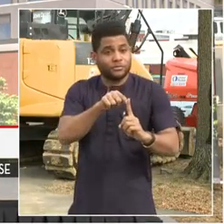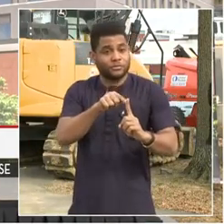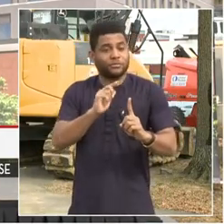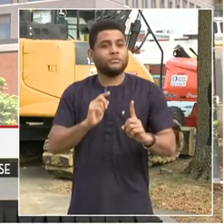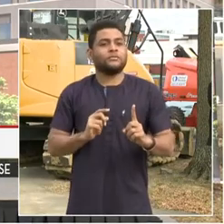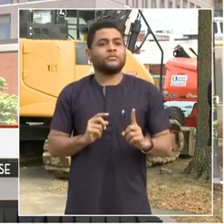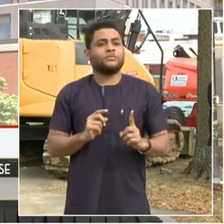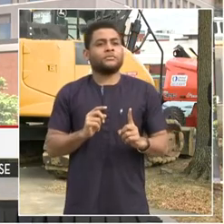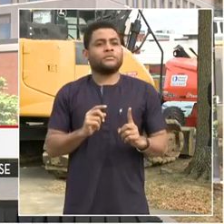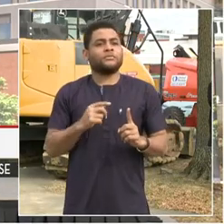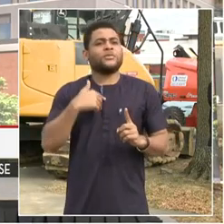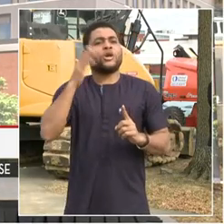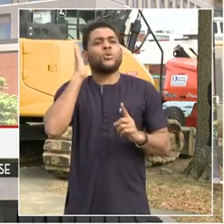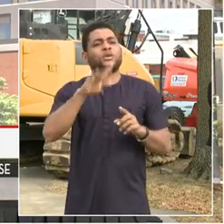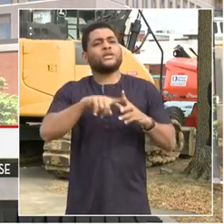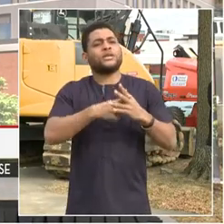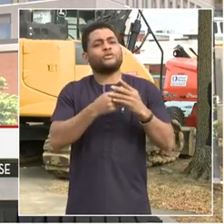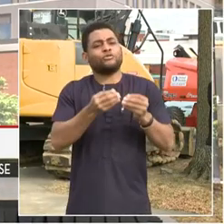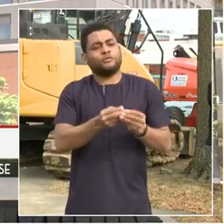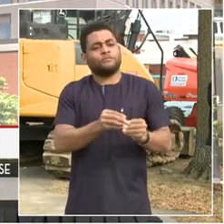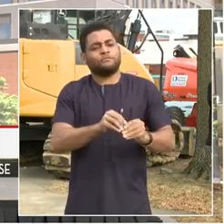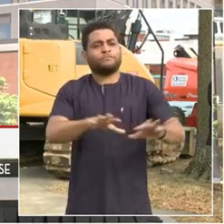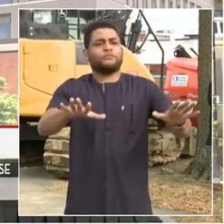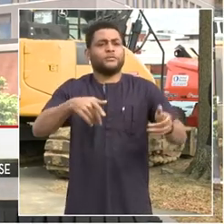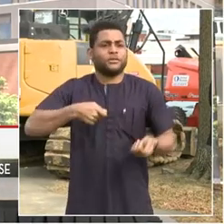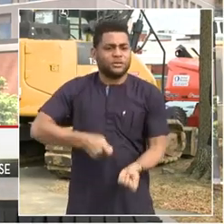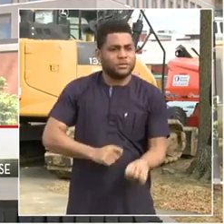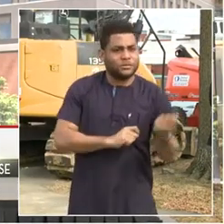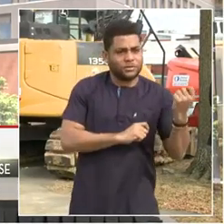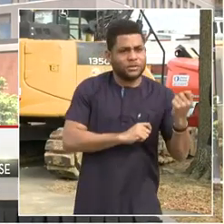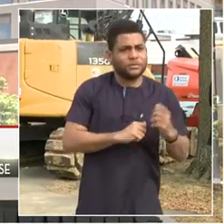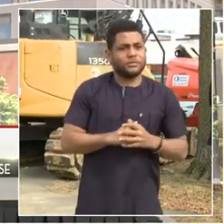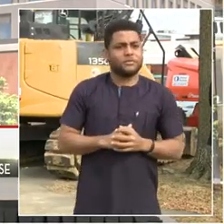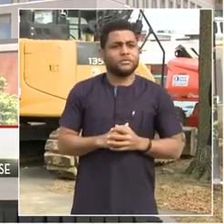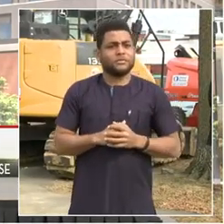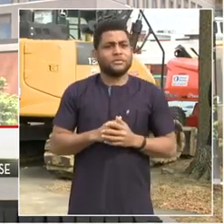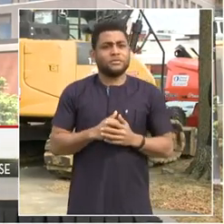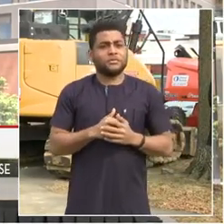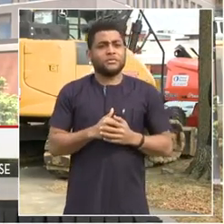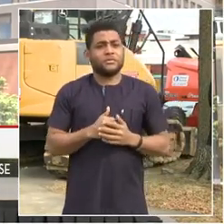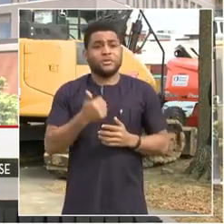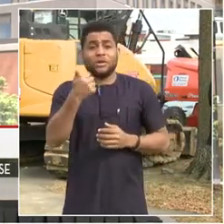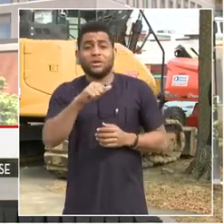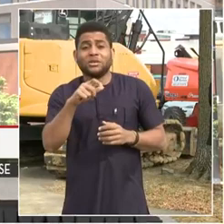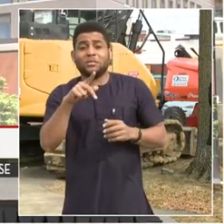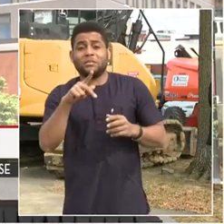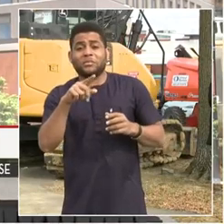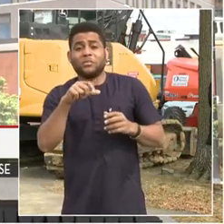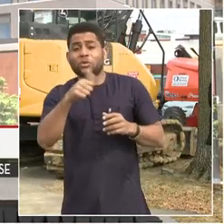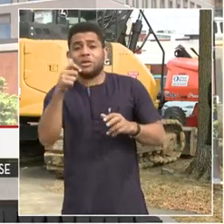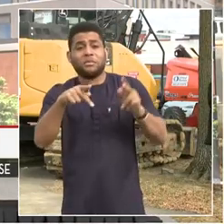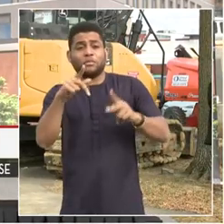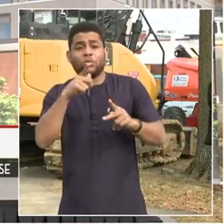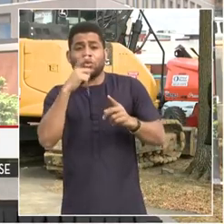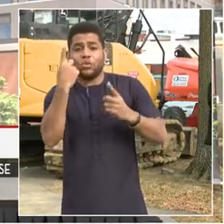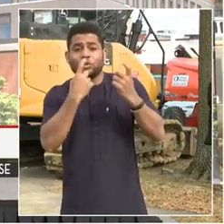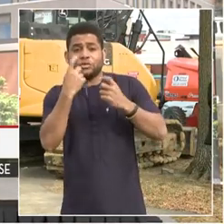break the ground, and then I'll answer any other questions you have. Questions?